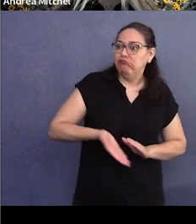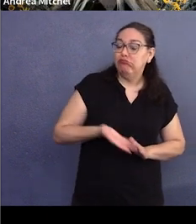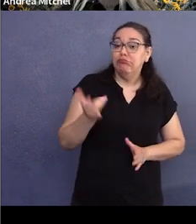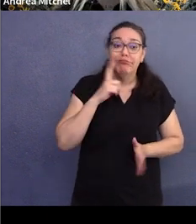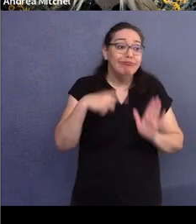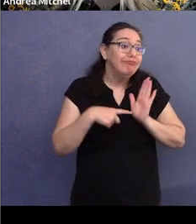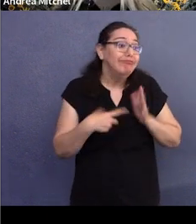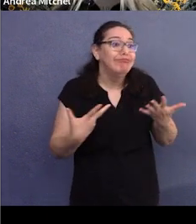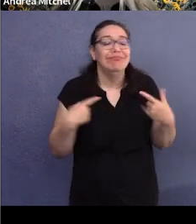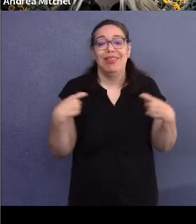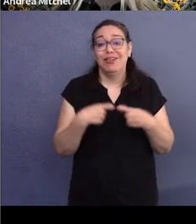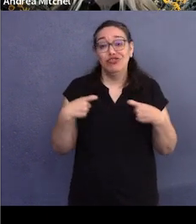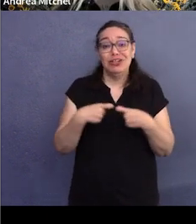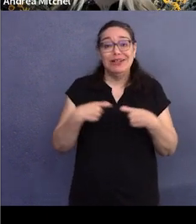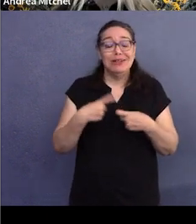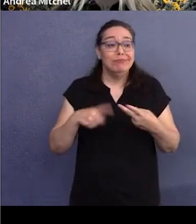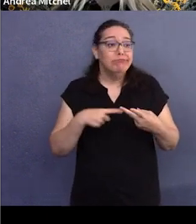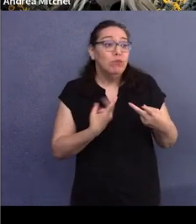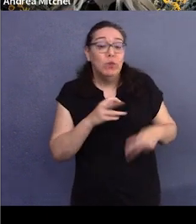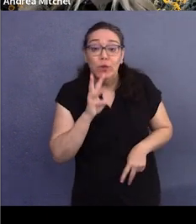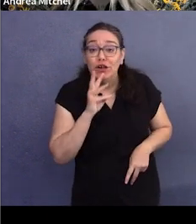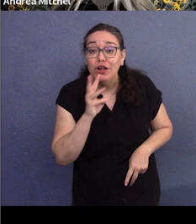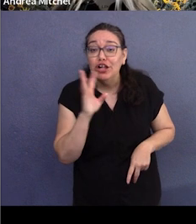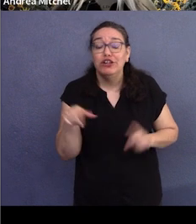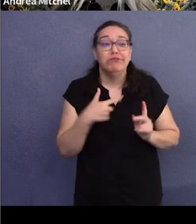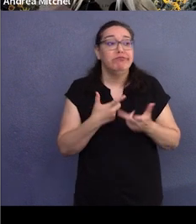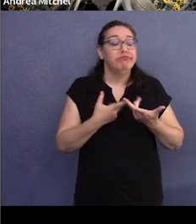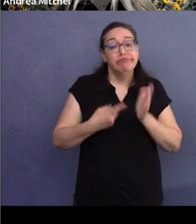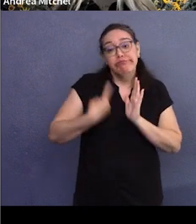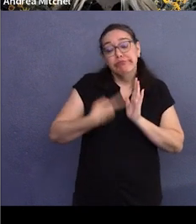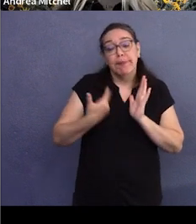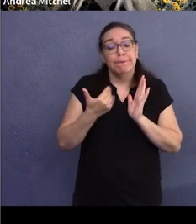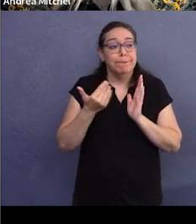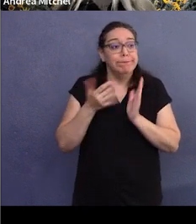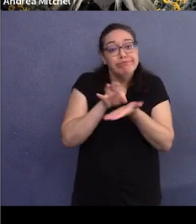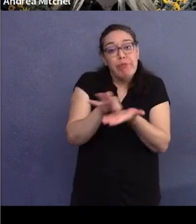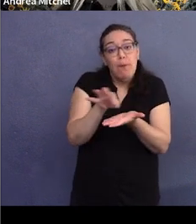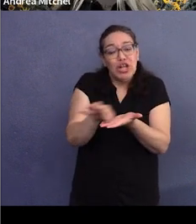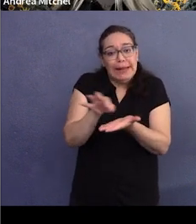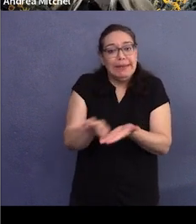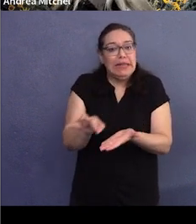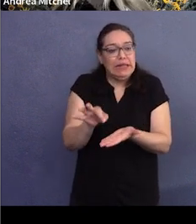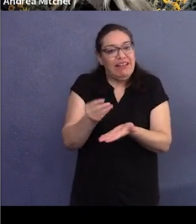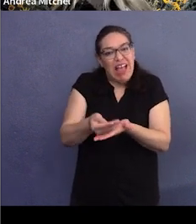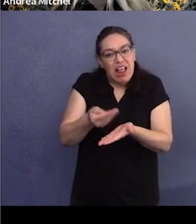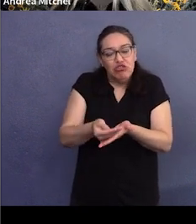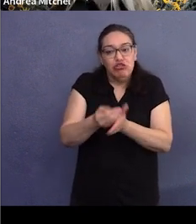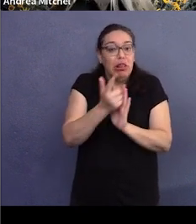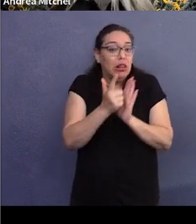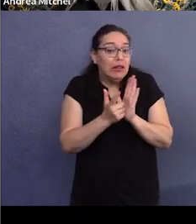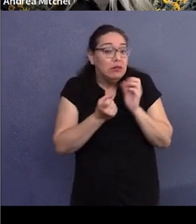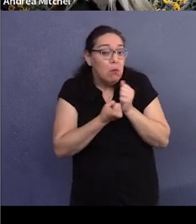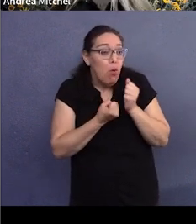like I talked about. Sometimes, audit, bookkeeping, financial, legal support,